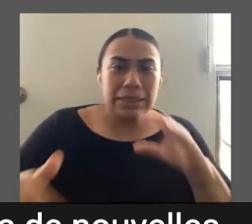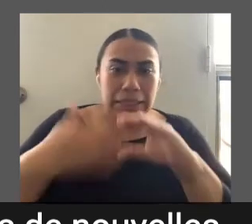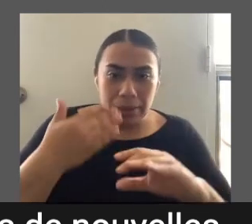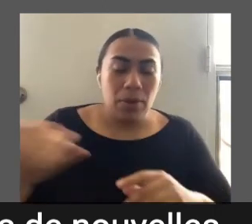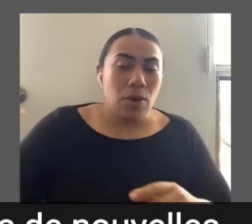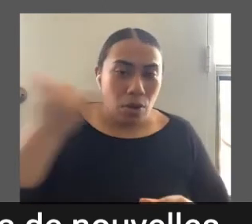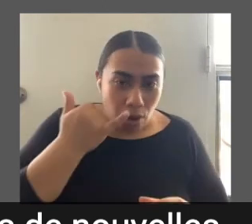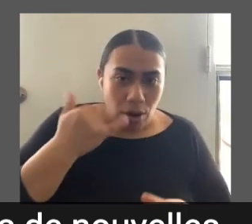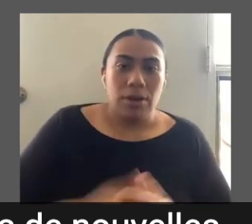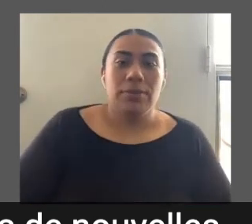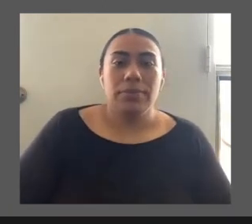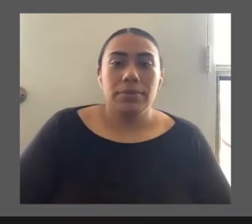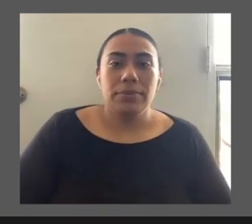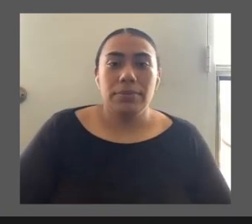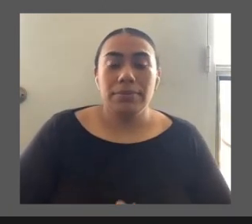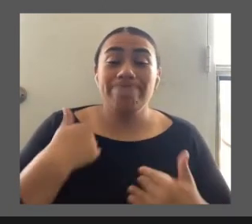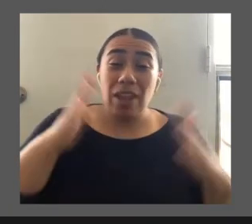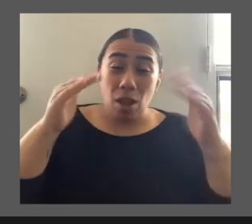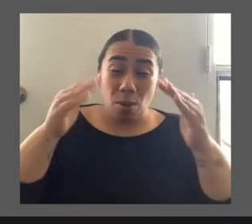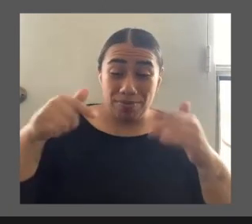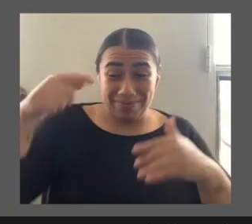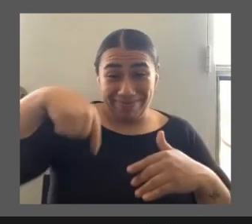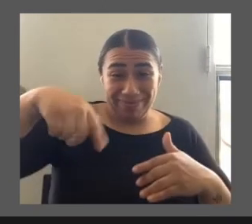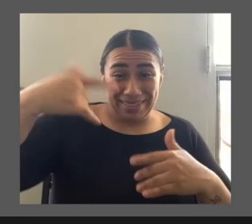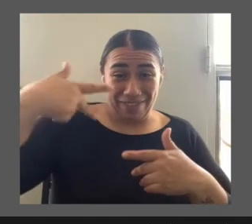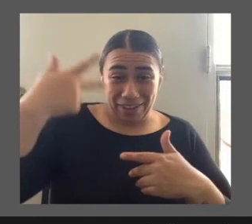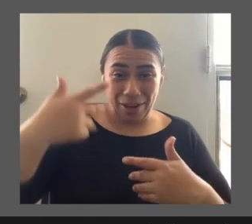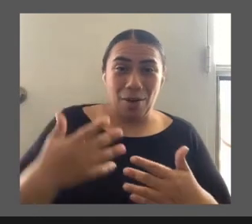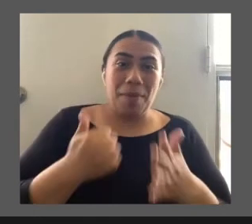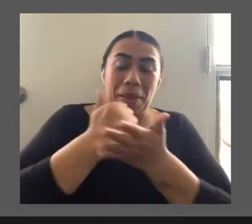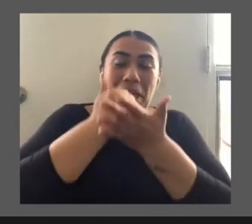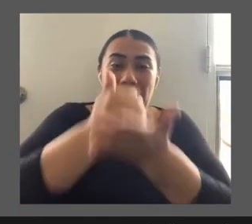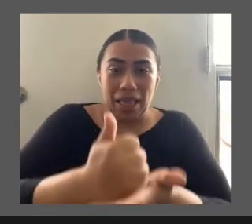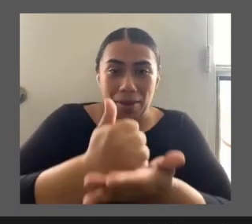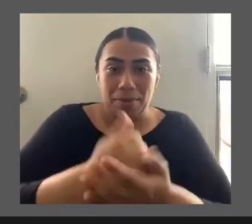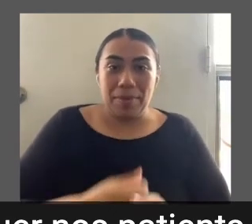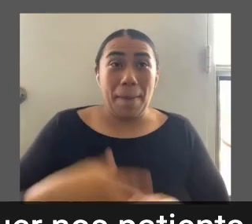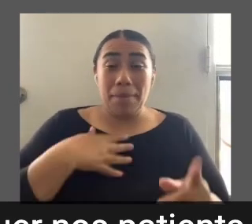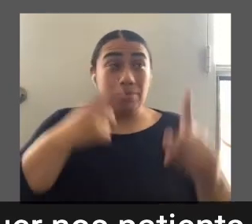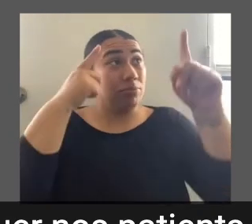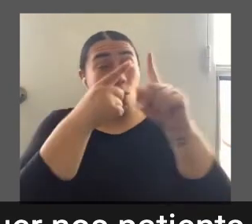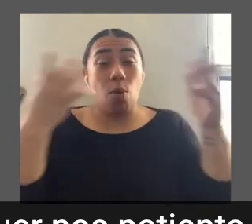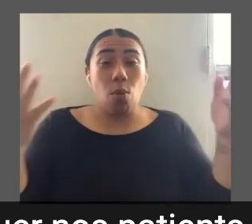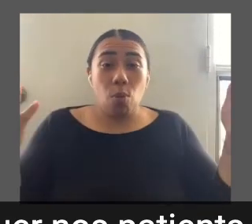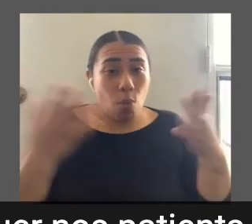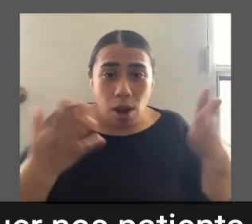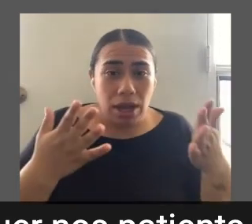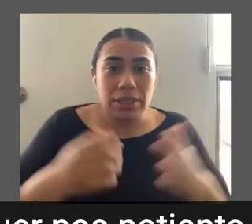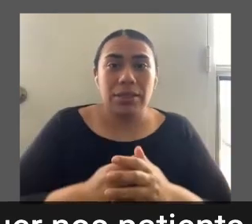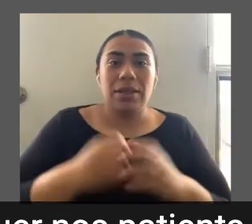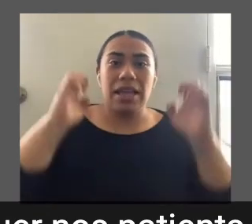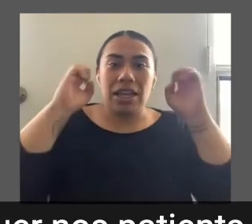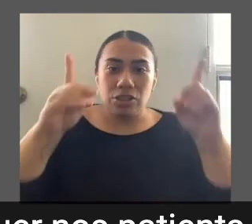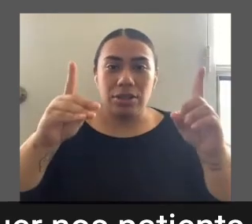new knowledge with you on all of the options available to you as a medical patient. One of our goals at Apollo is